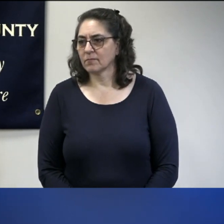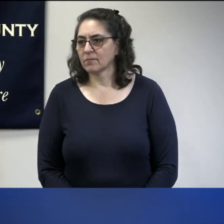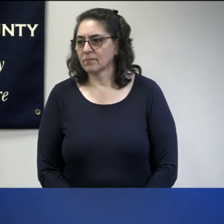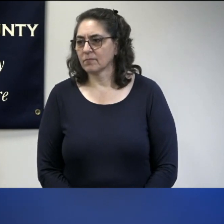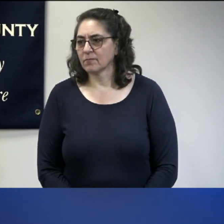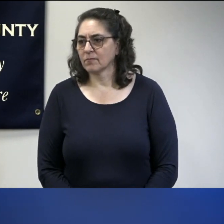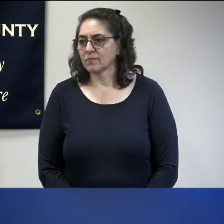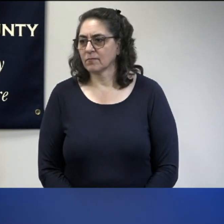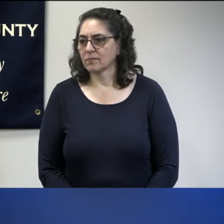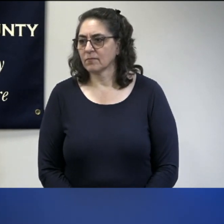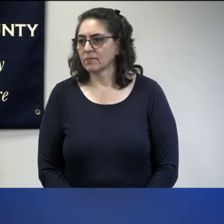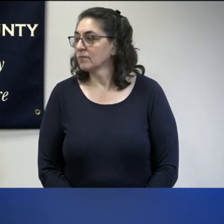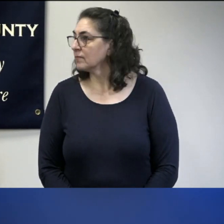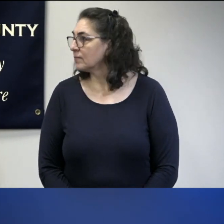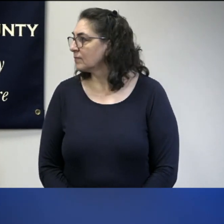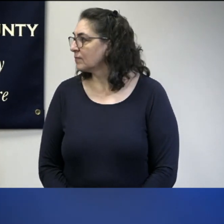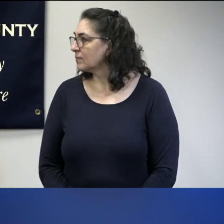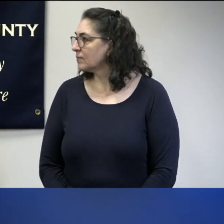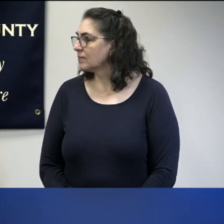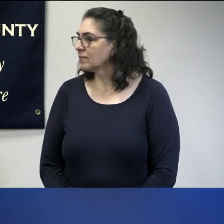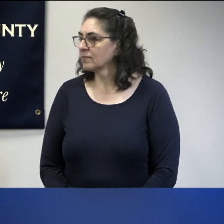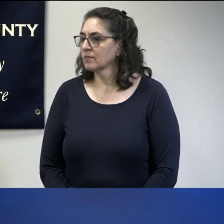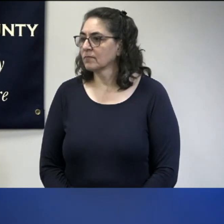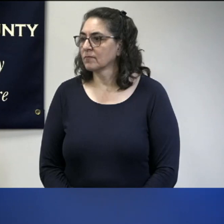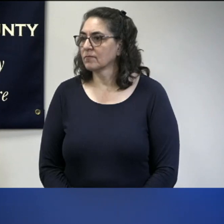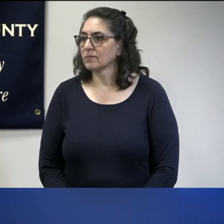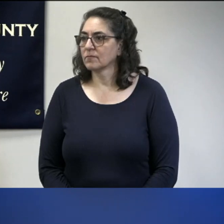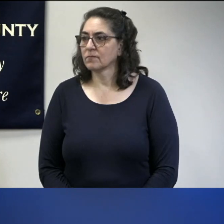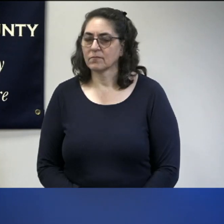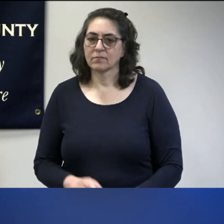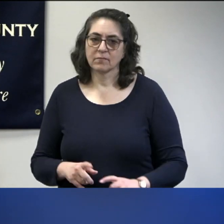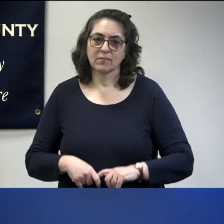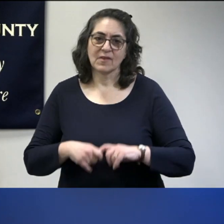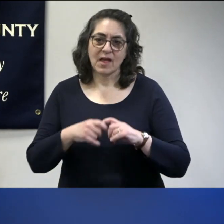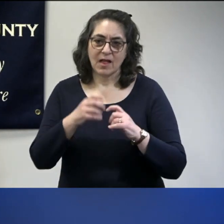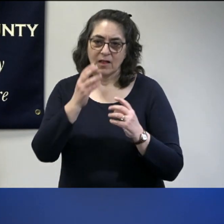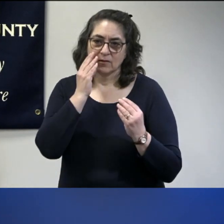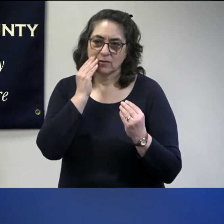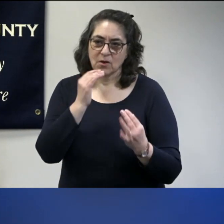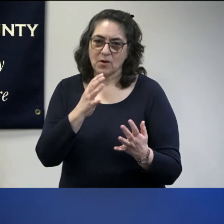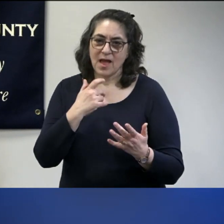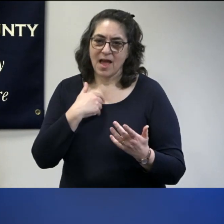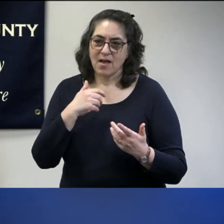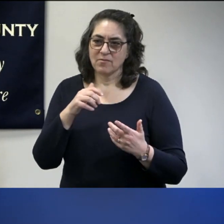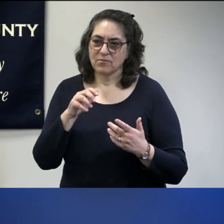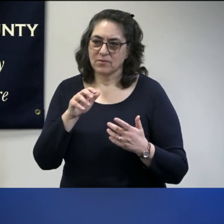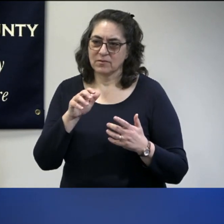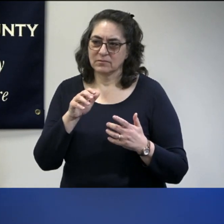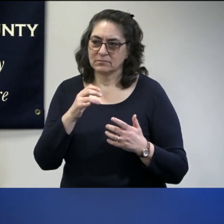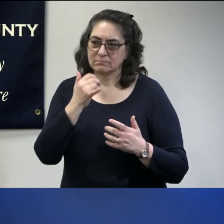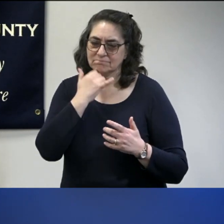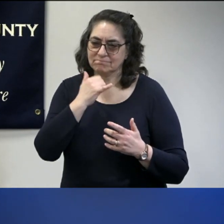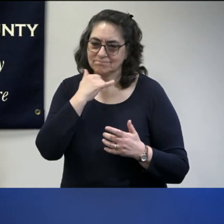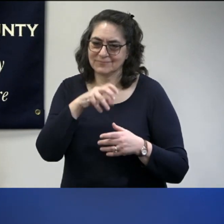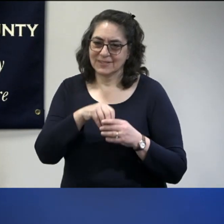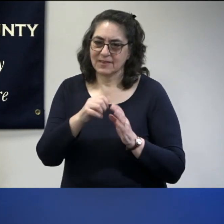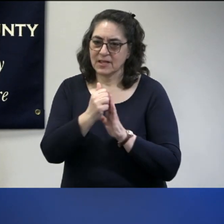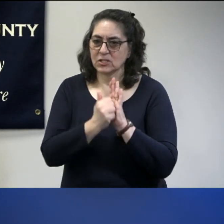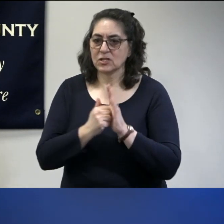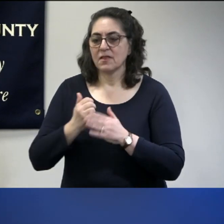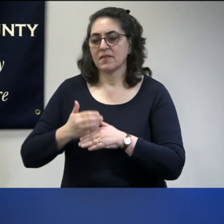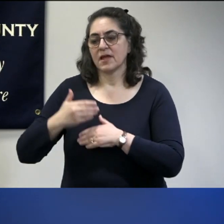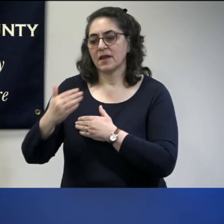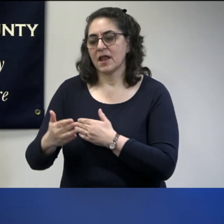public hearing? And then we'll have him, we'll open it when he gets back. Sure, and I'll just note, I think there's a typo in the agenda, but the next public hearing is